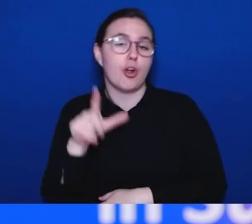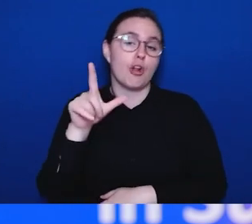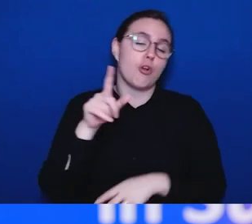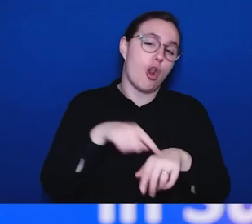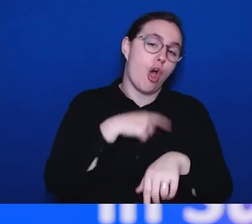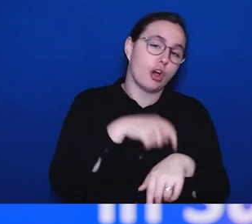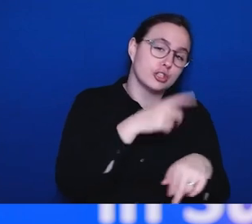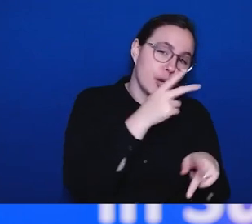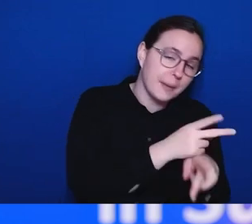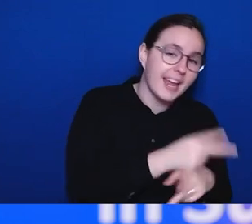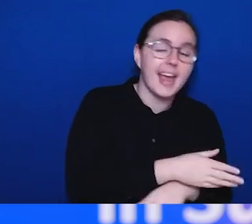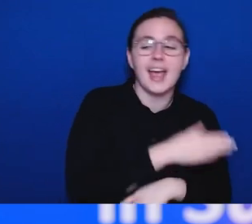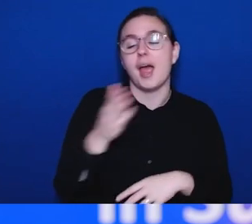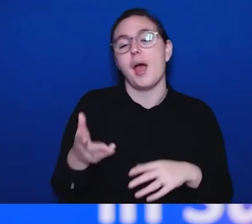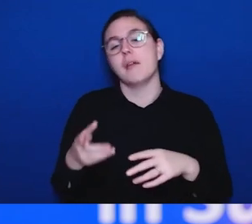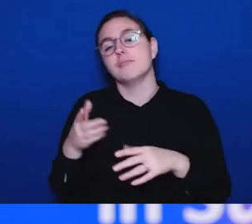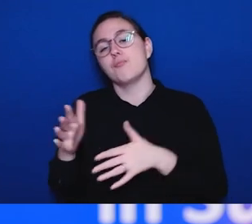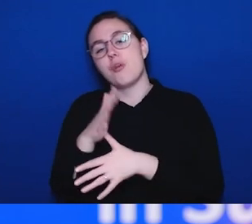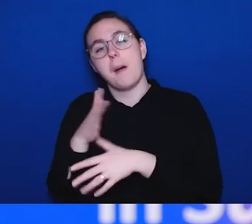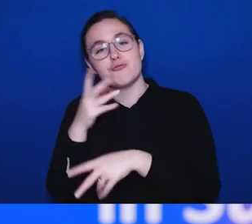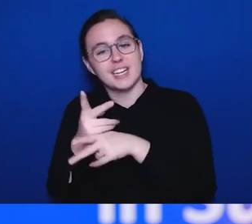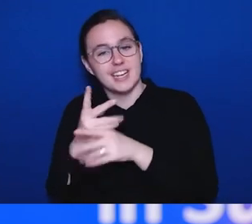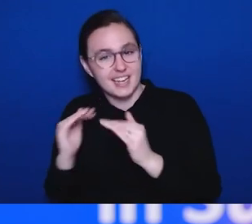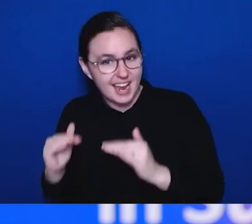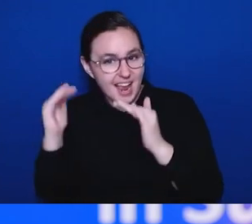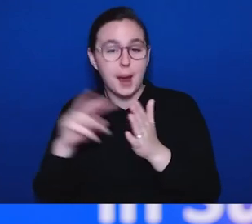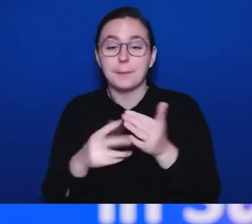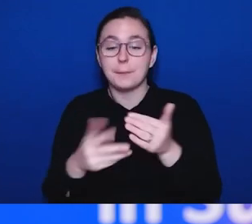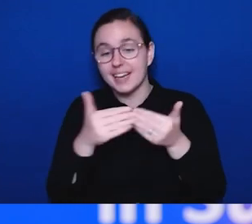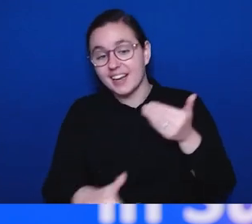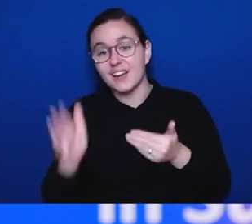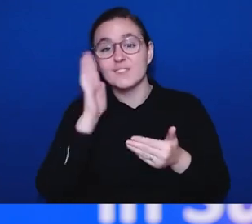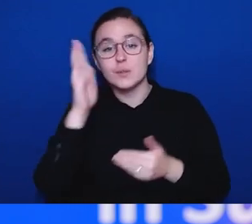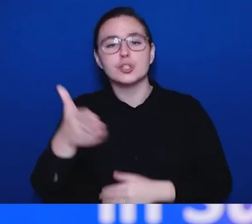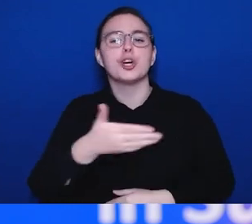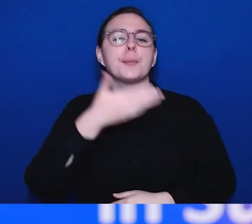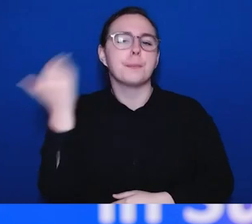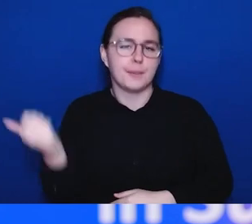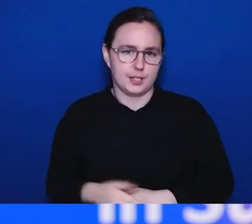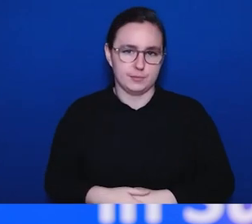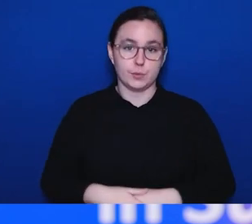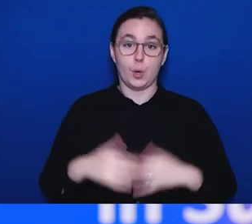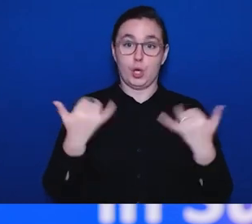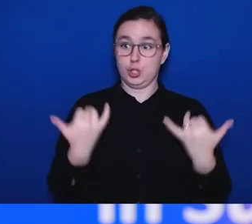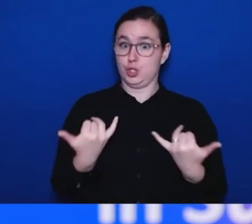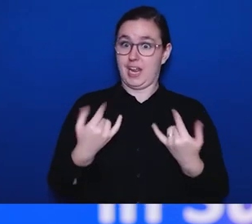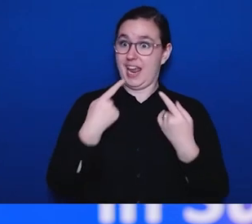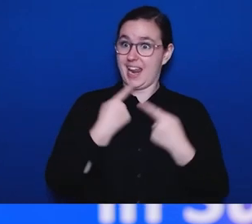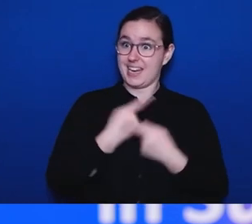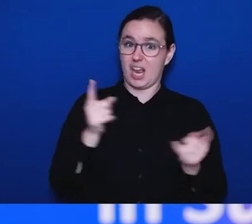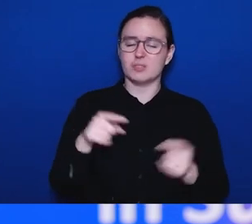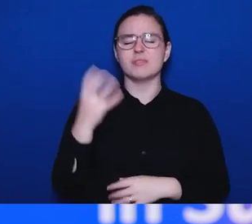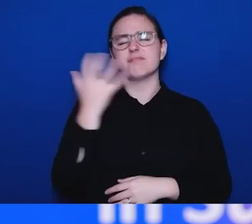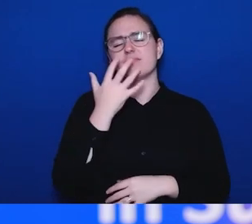here, having our second hospital here, having more long-term care here, increasing primary care here, all of those things promise a